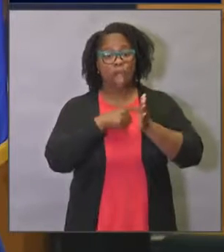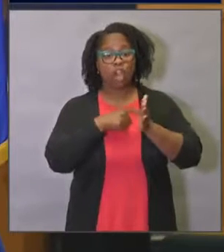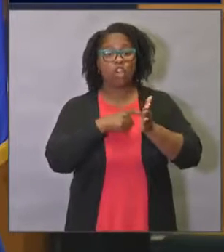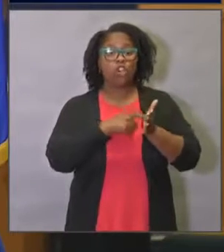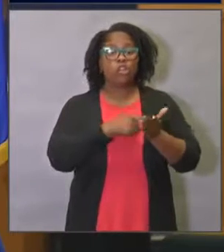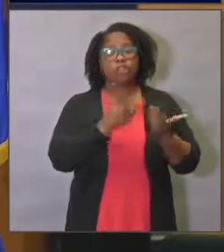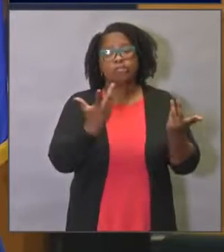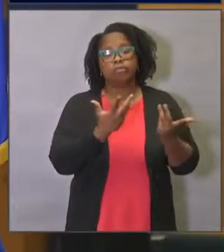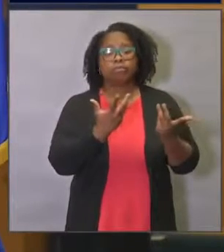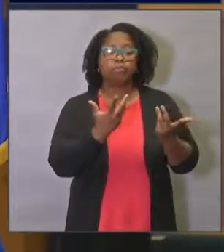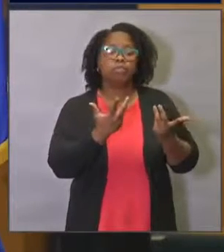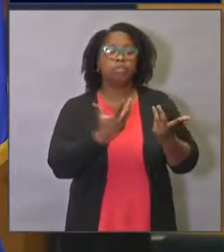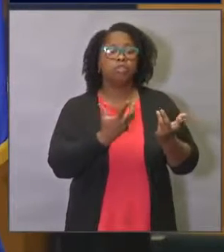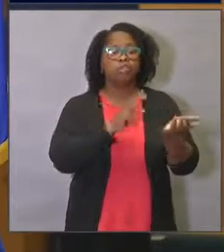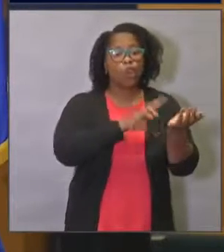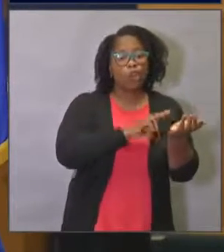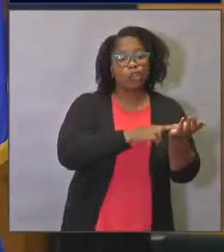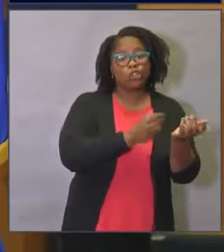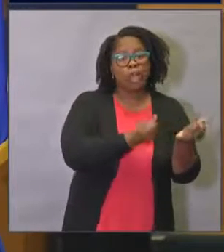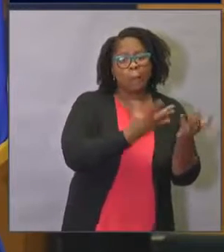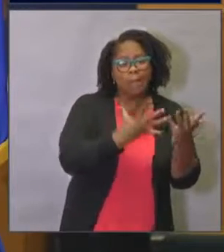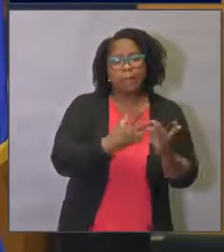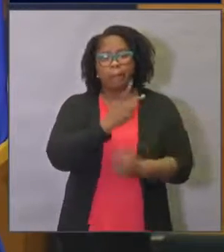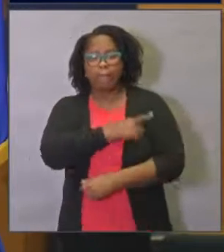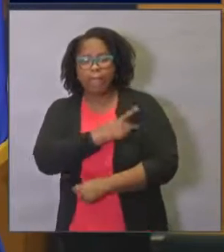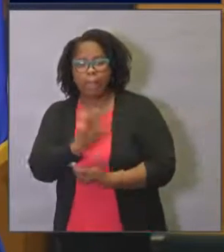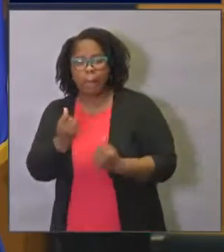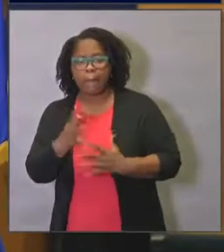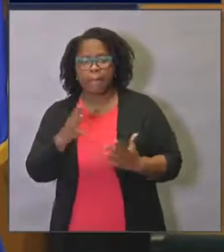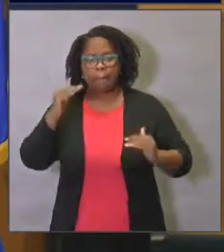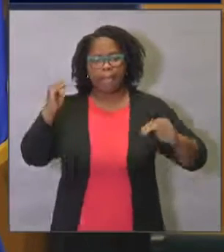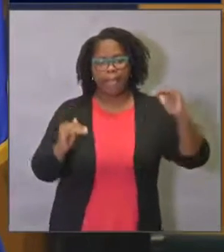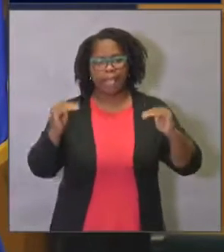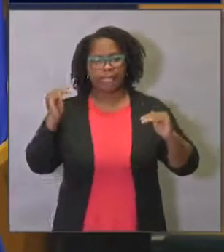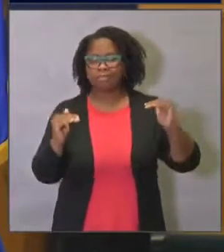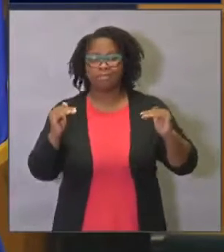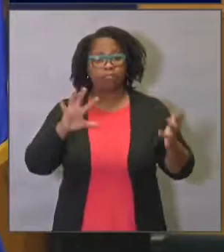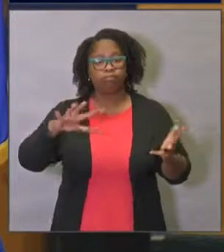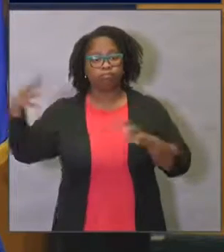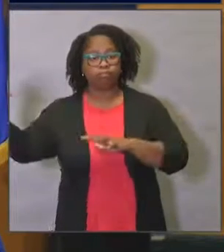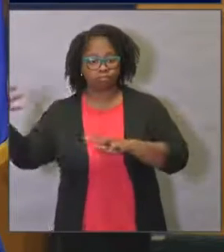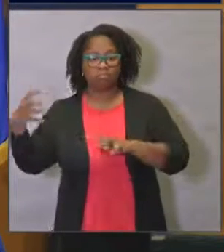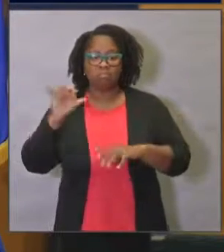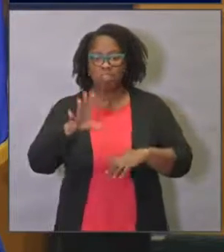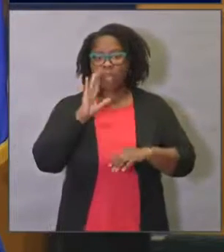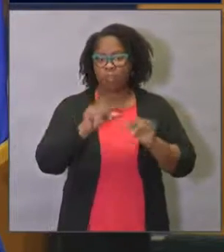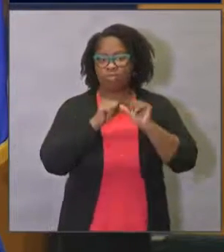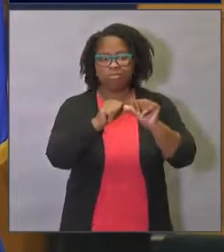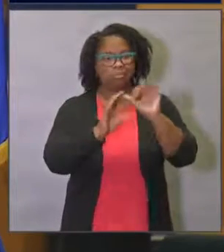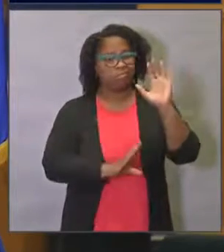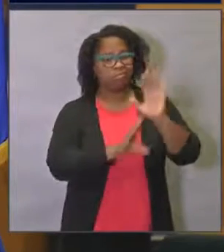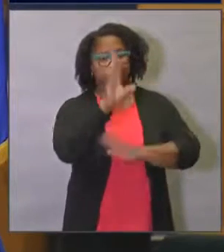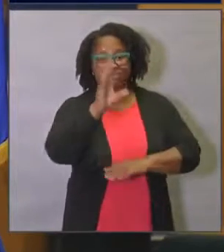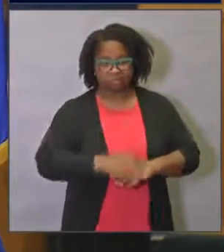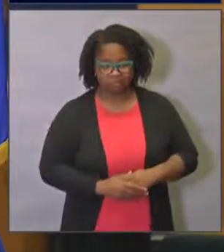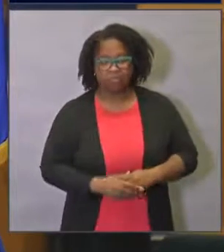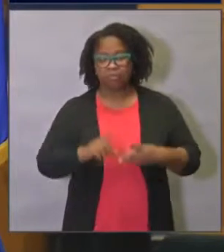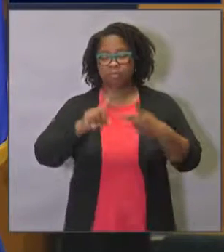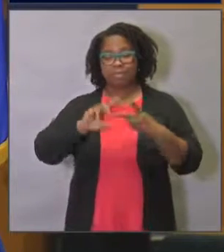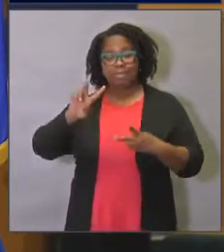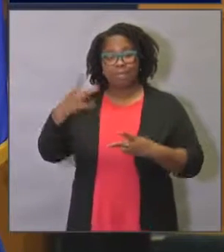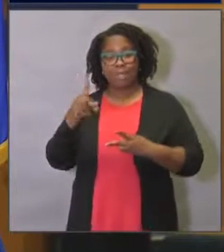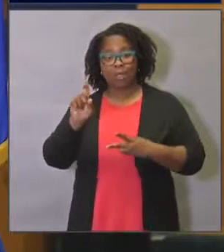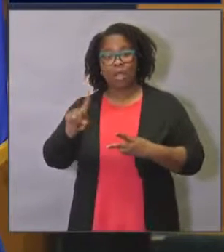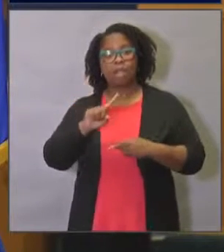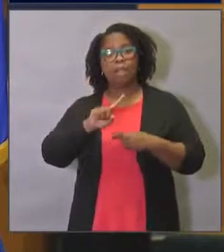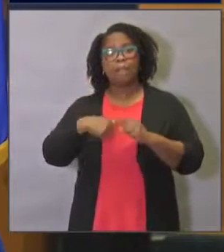what we'll see is that this will be a continuous process that will continue to escalate over time. With respect to the second question on other